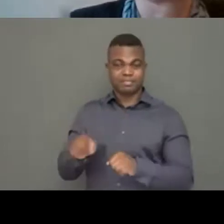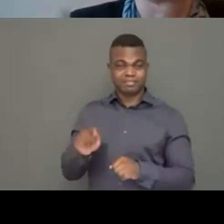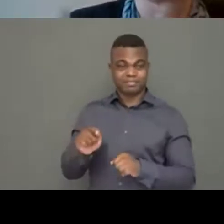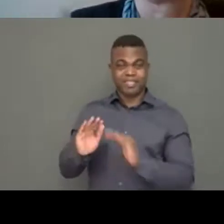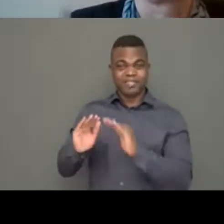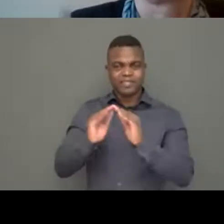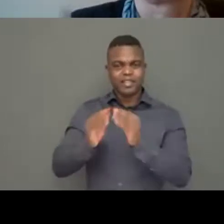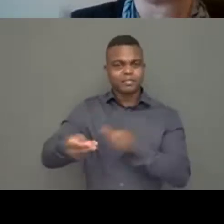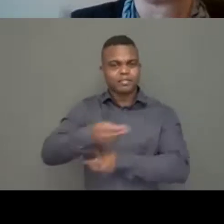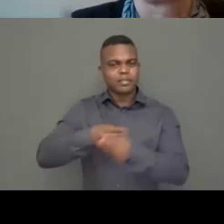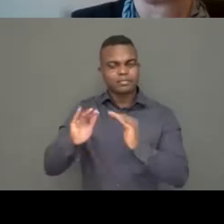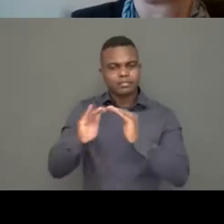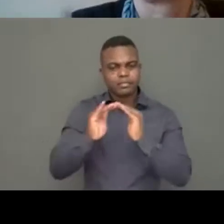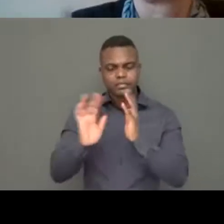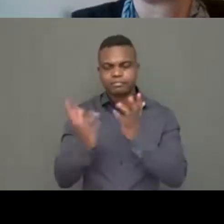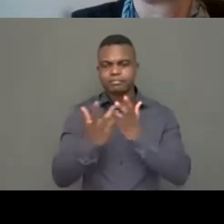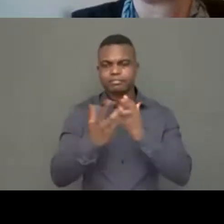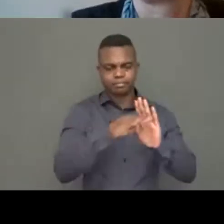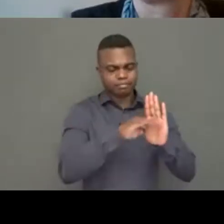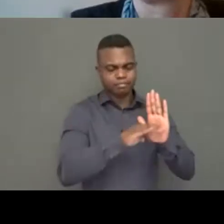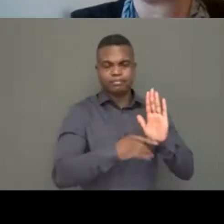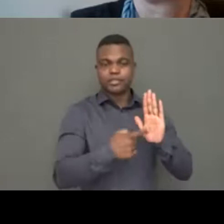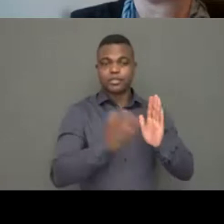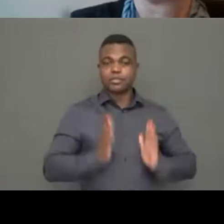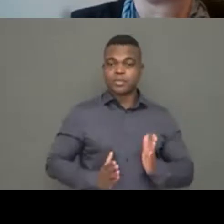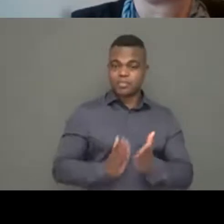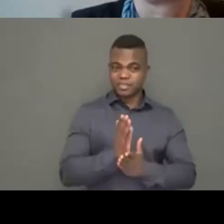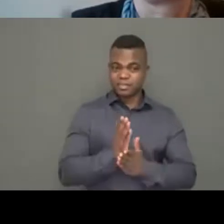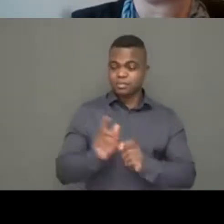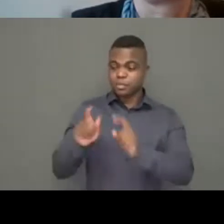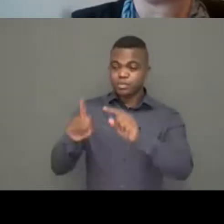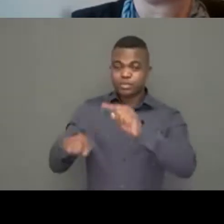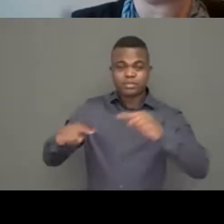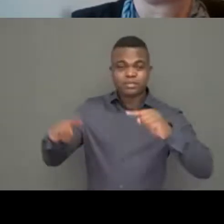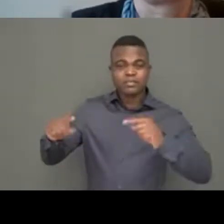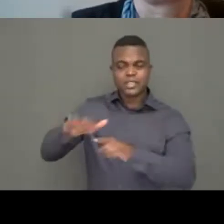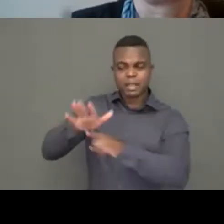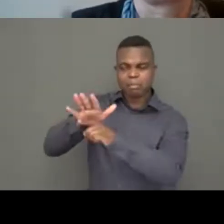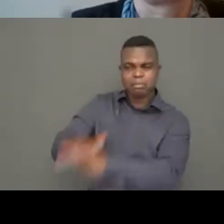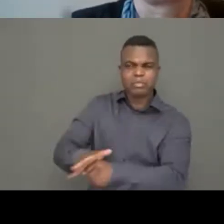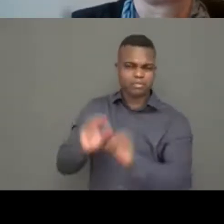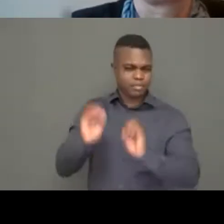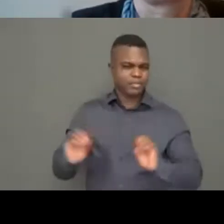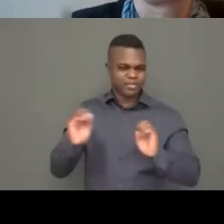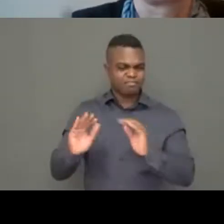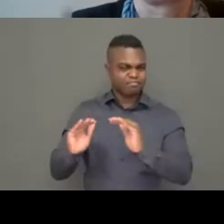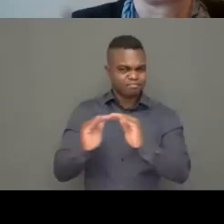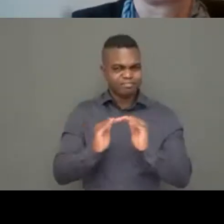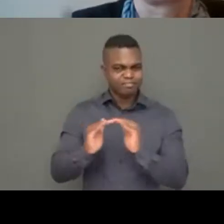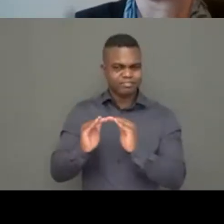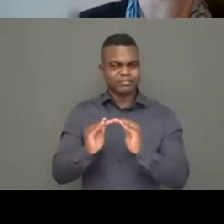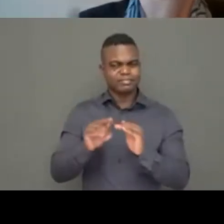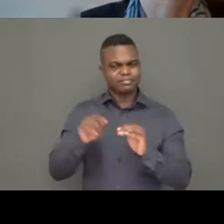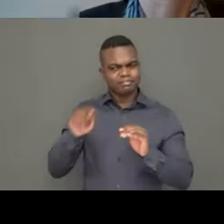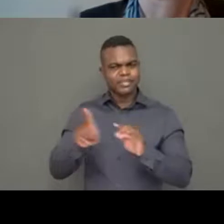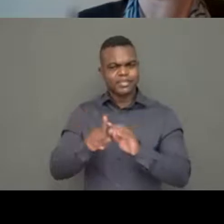But it's also about trade and business and private sector. So this is voluntary